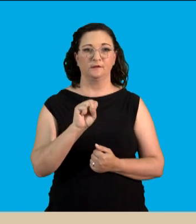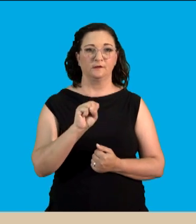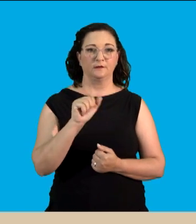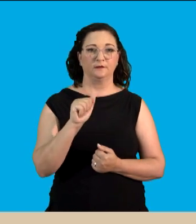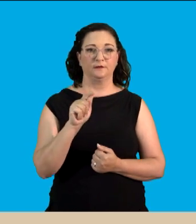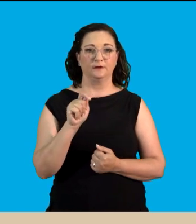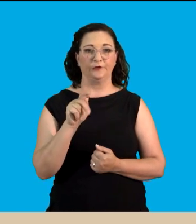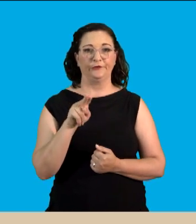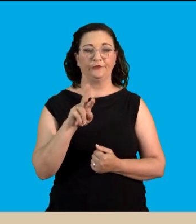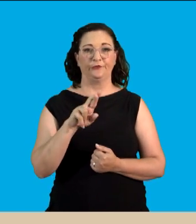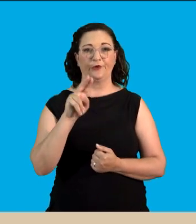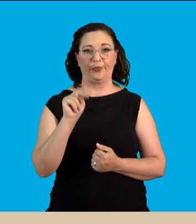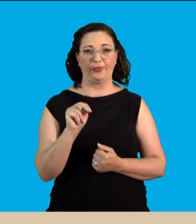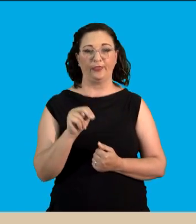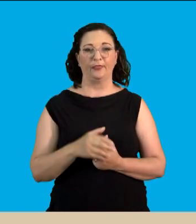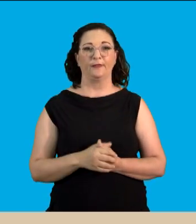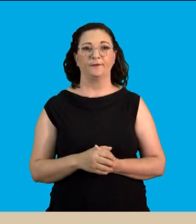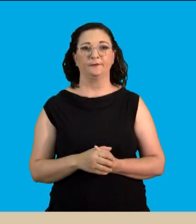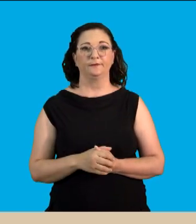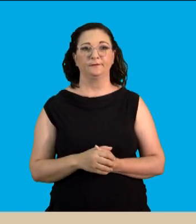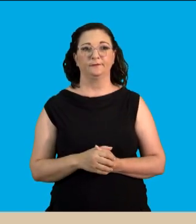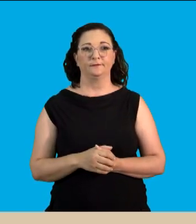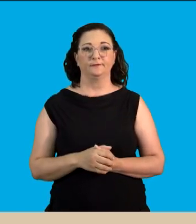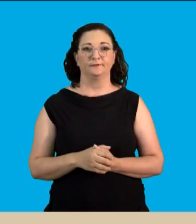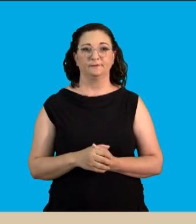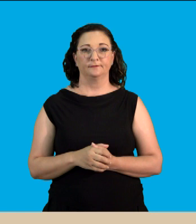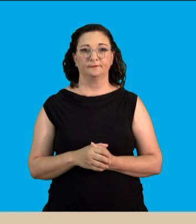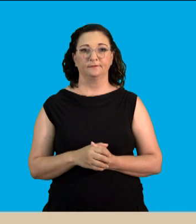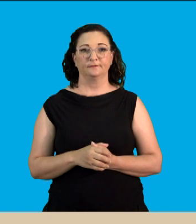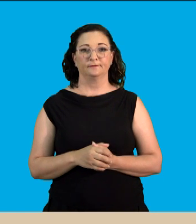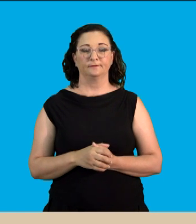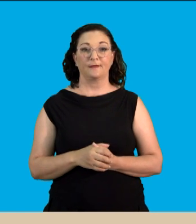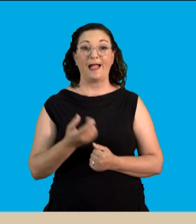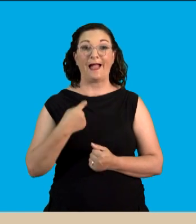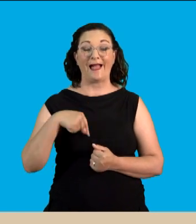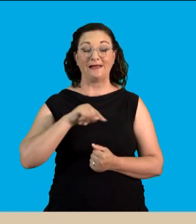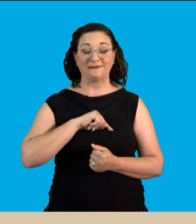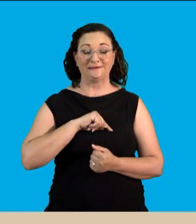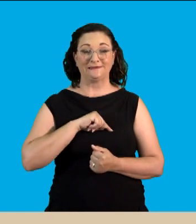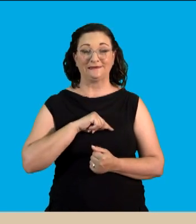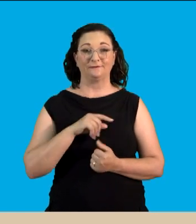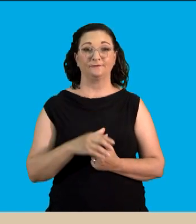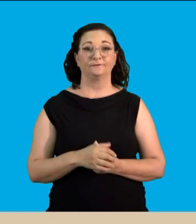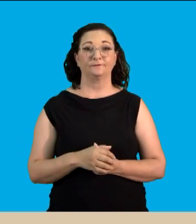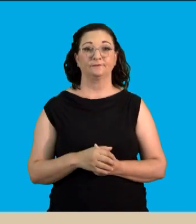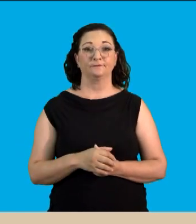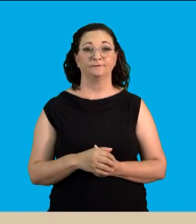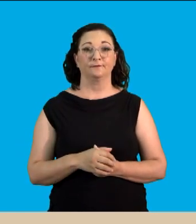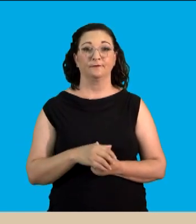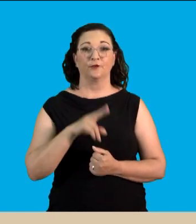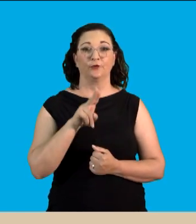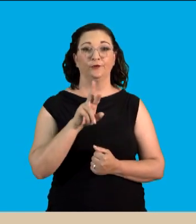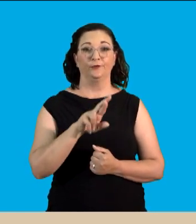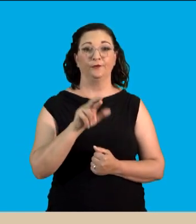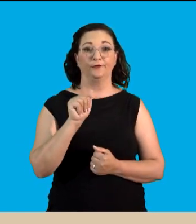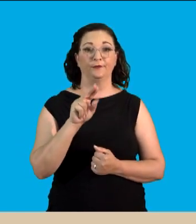spelling, Saturn, okay, and then my very elderly mother just served us,